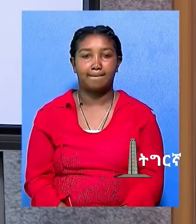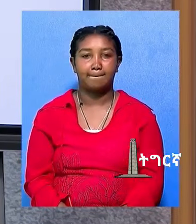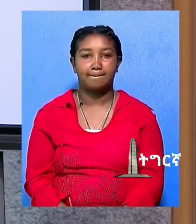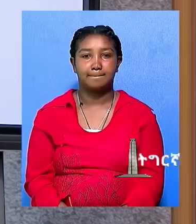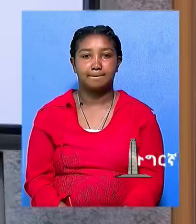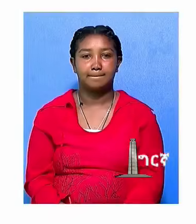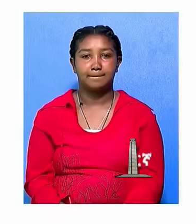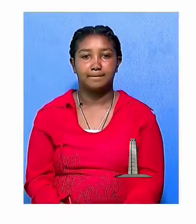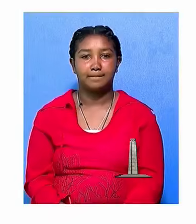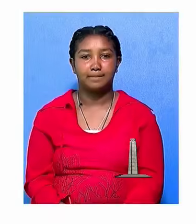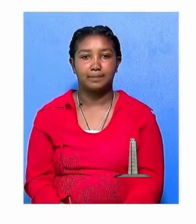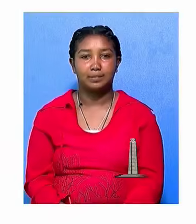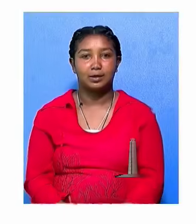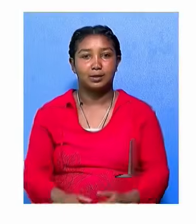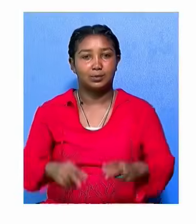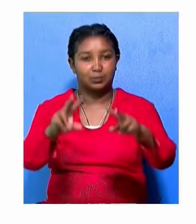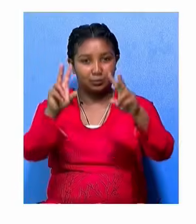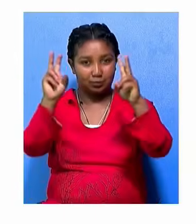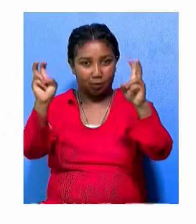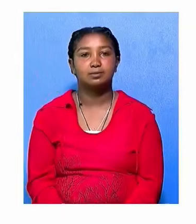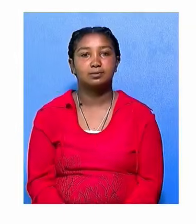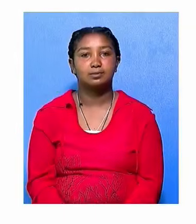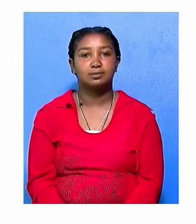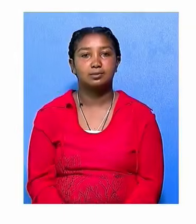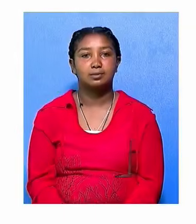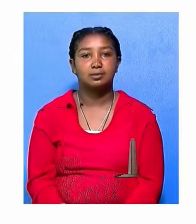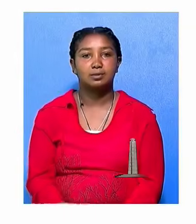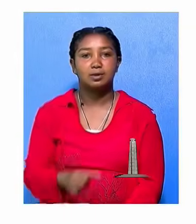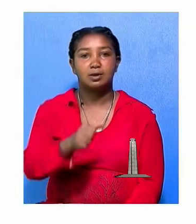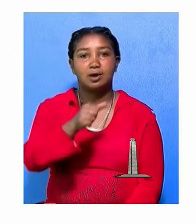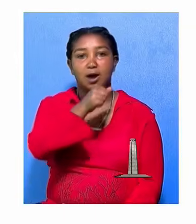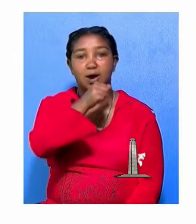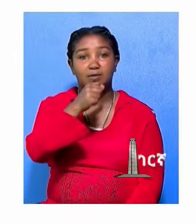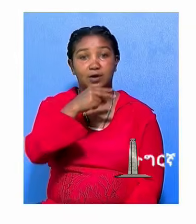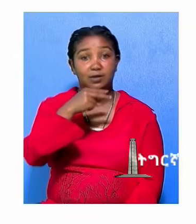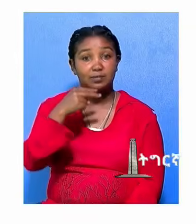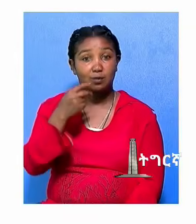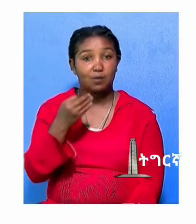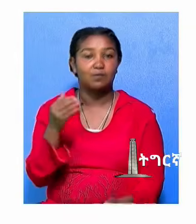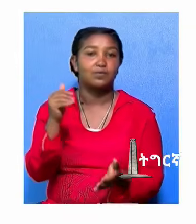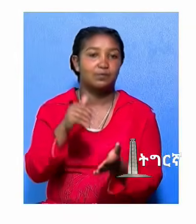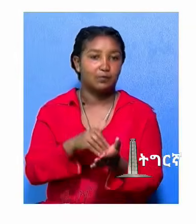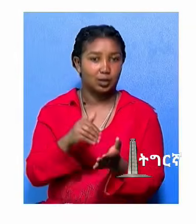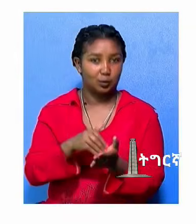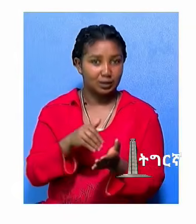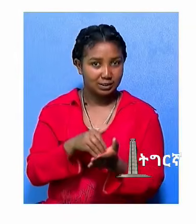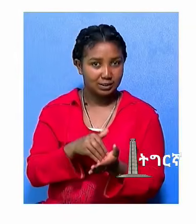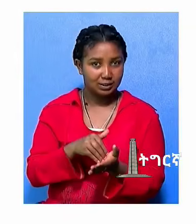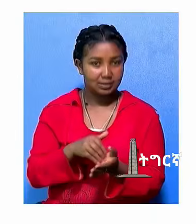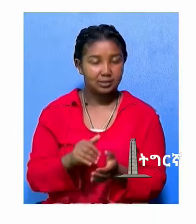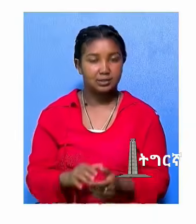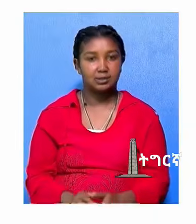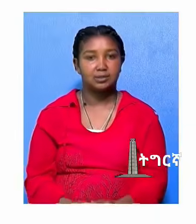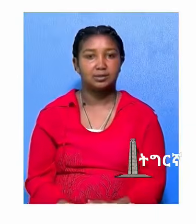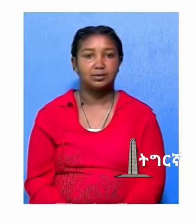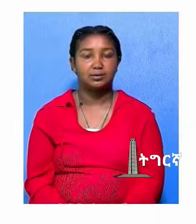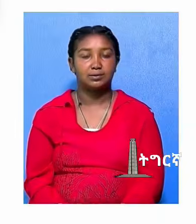here is the topic of our today's lesson. Adverbs of frequency.